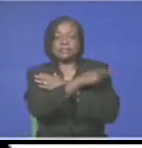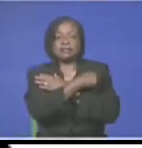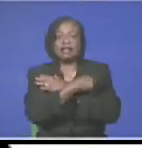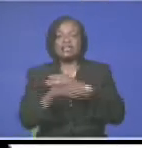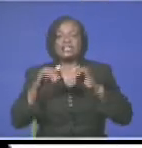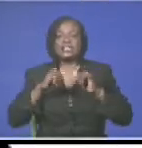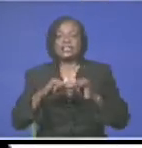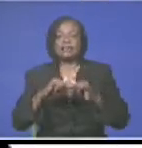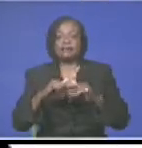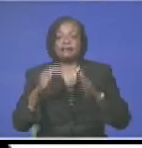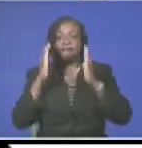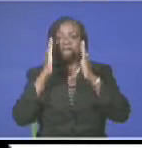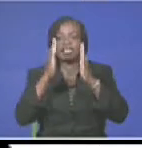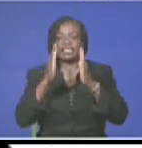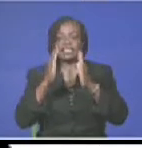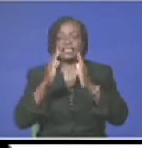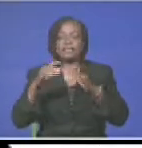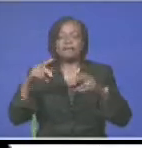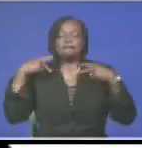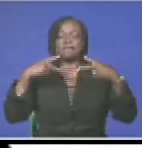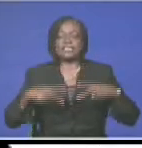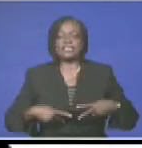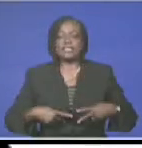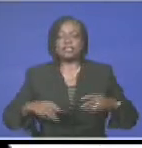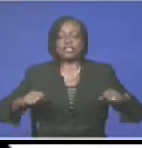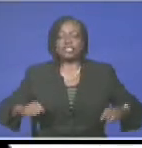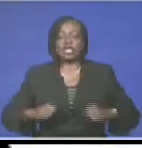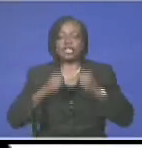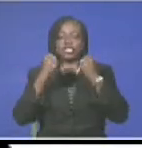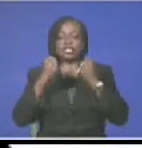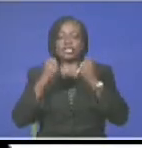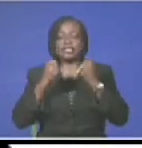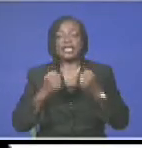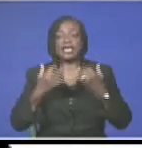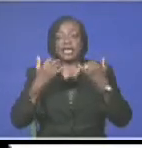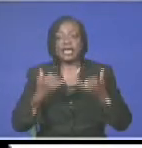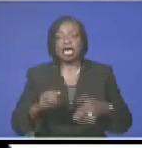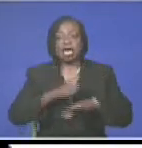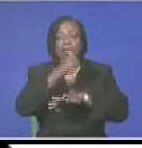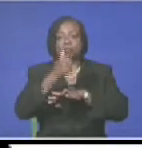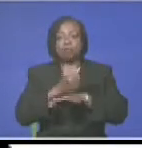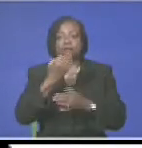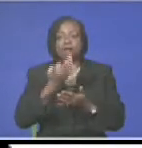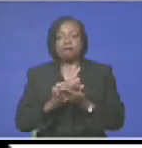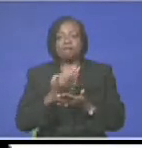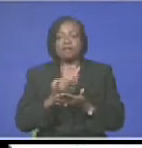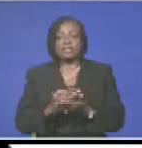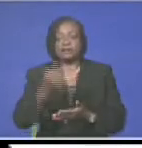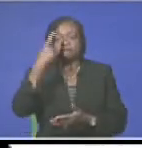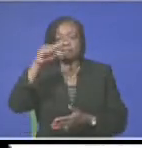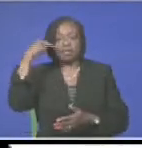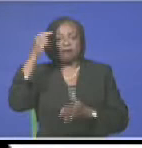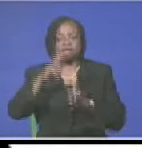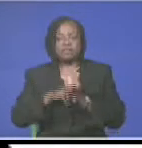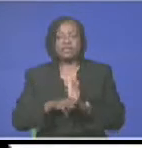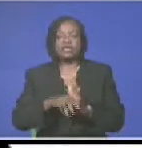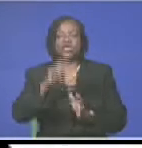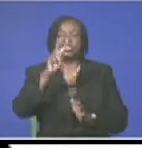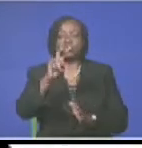challenges. At present, our approved funding from the government of